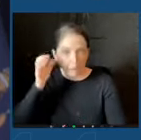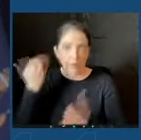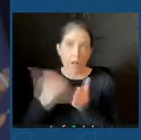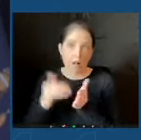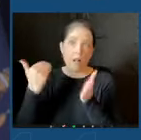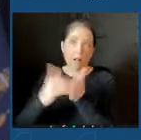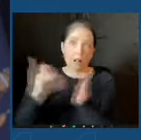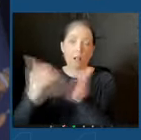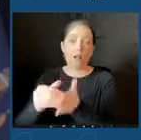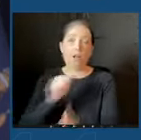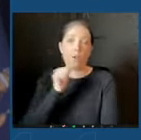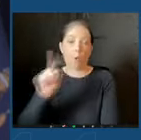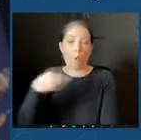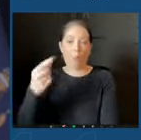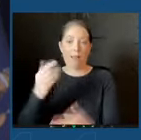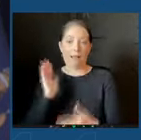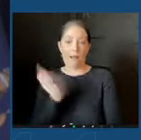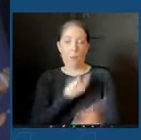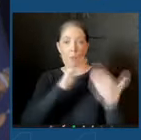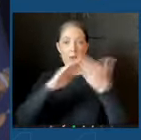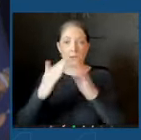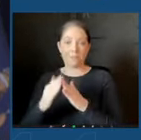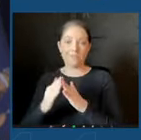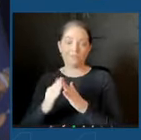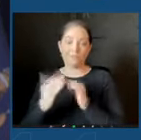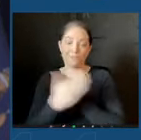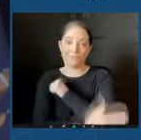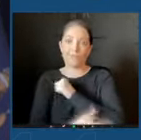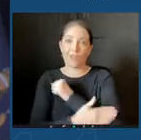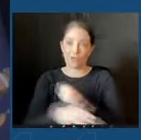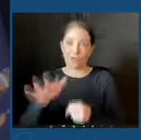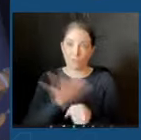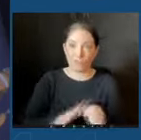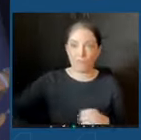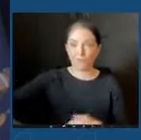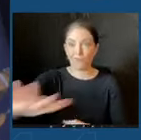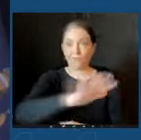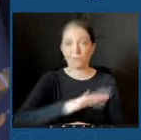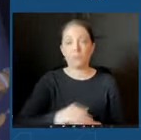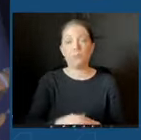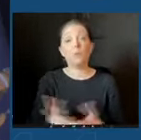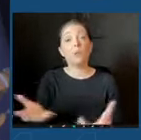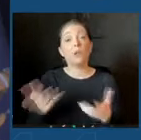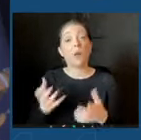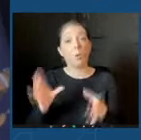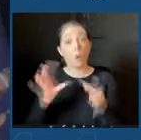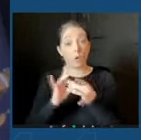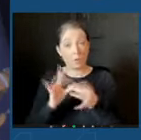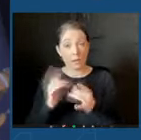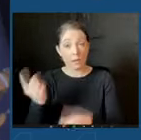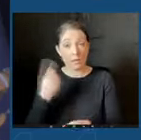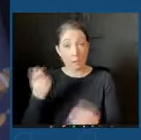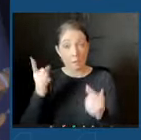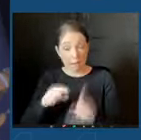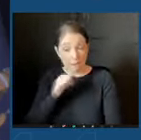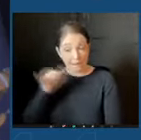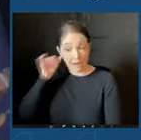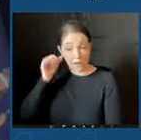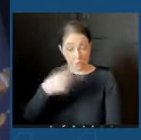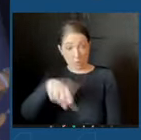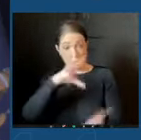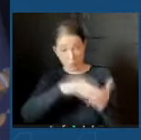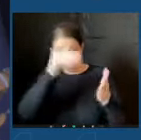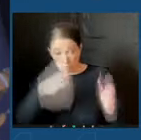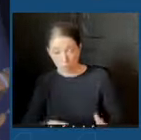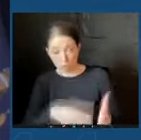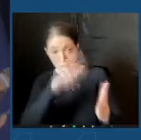cities, but throughout this country. But also, I just want to mention something that happened yesterday as your students, you're paying attention to all the news, you're reading the